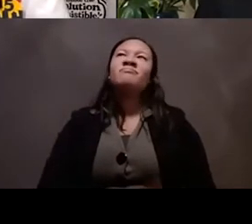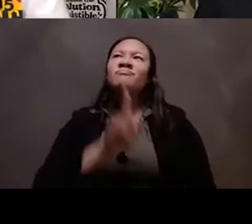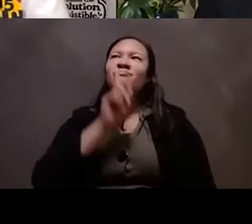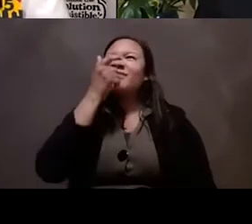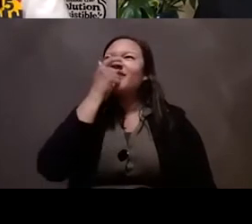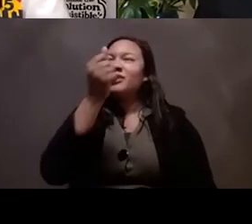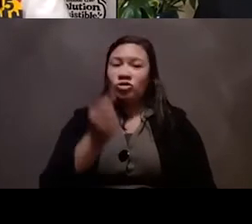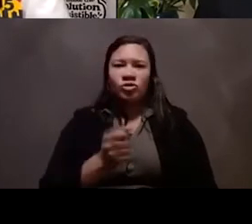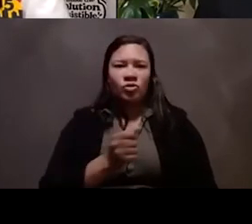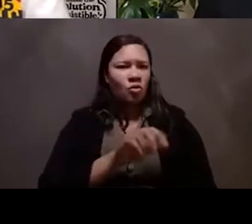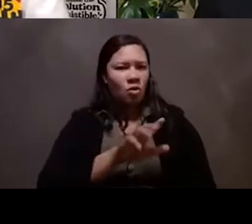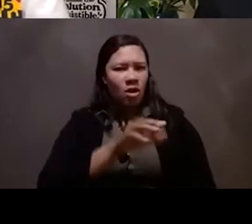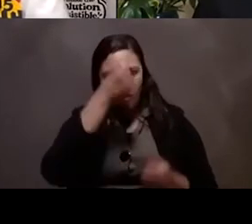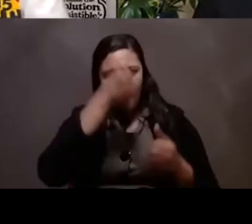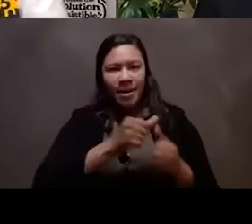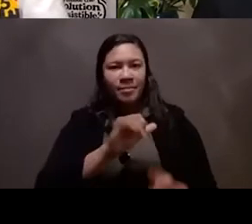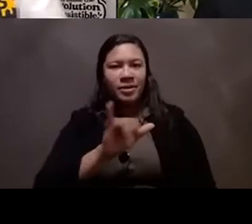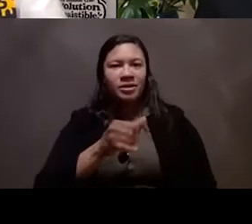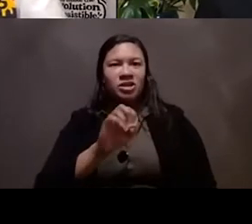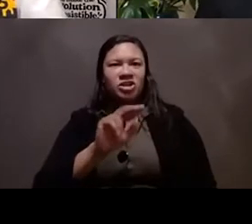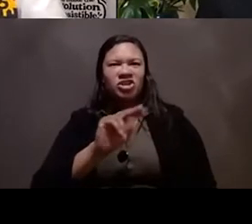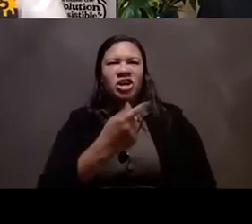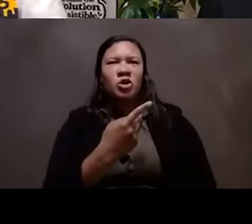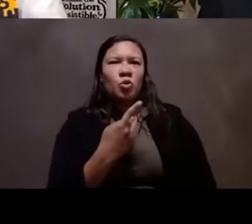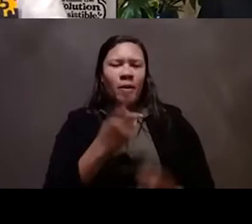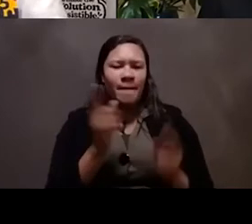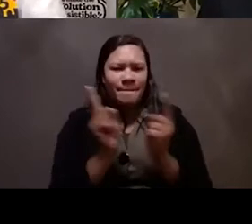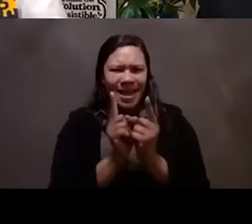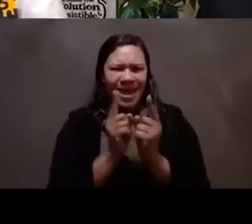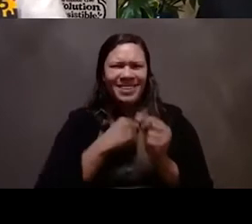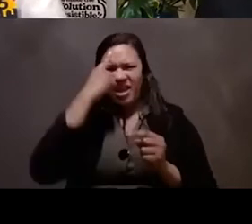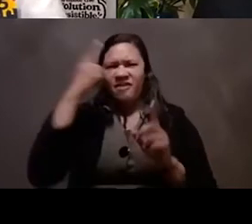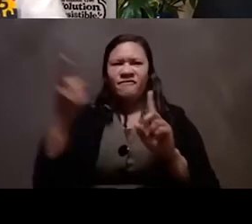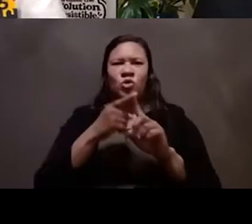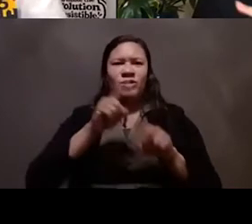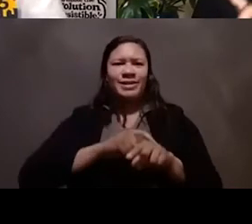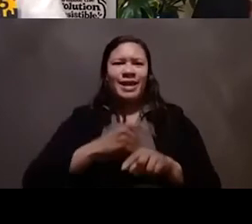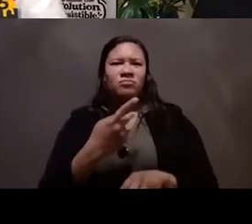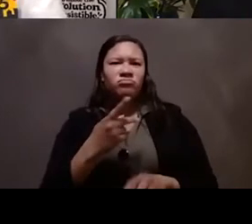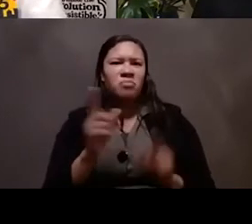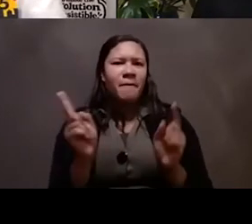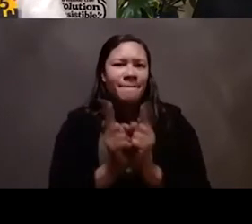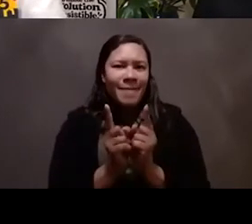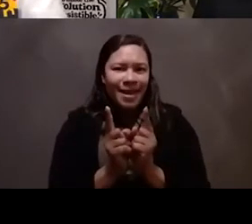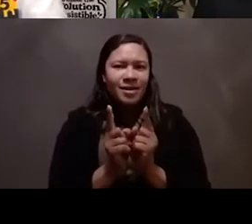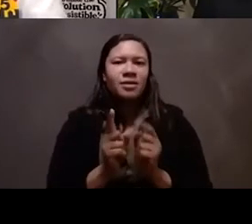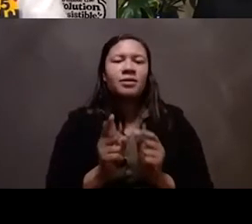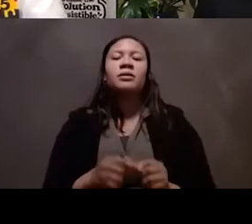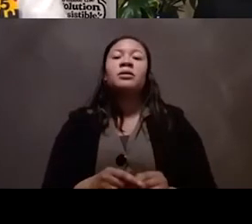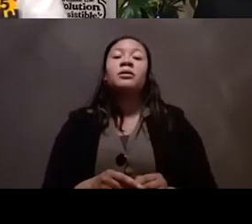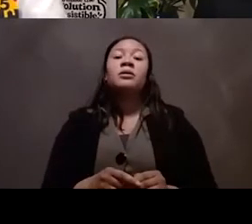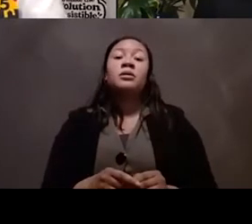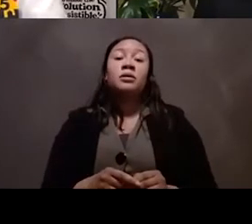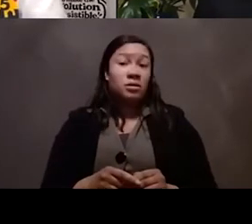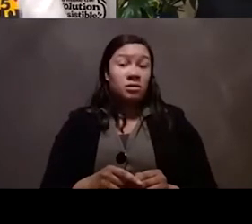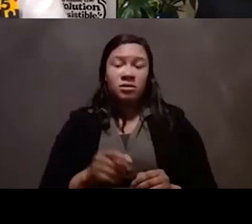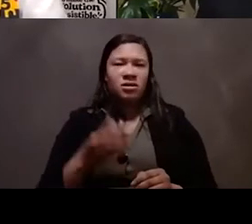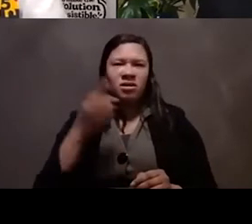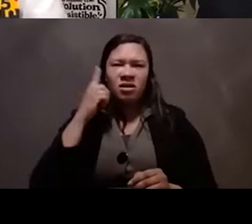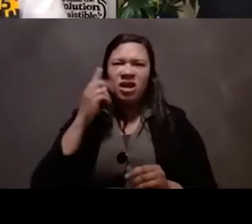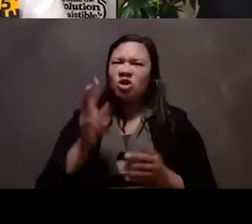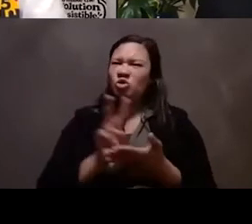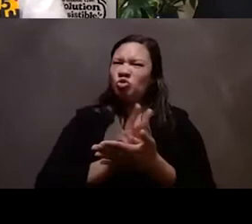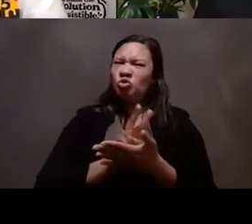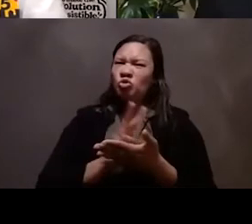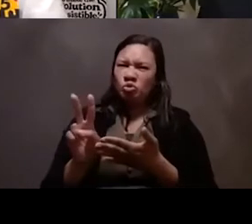we met, I think it was the first time we met when after the like 2 weeks together, maybe